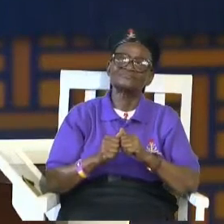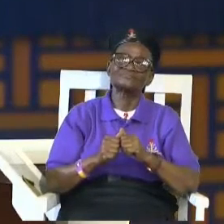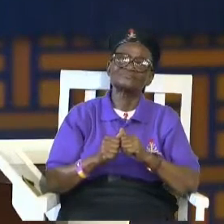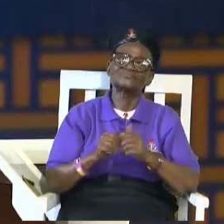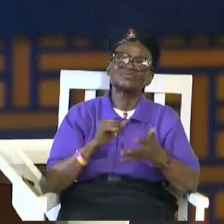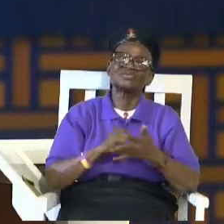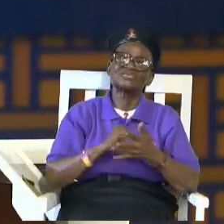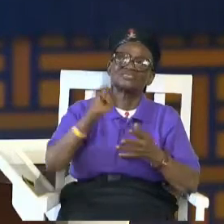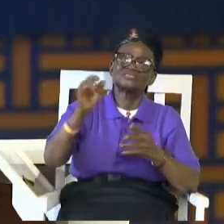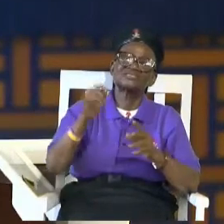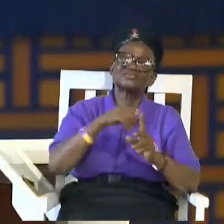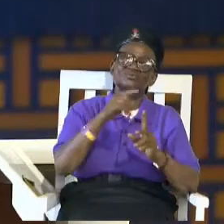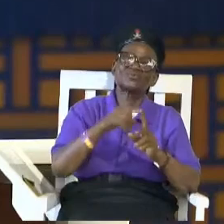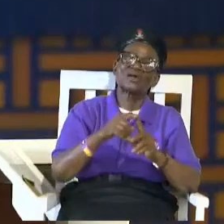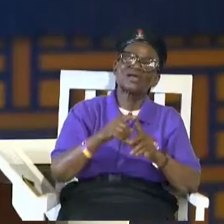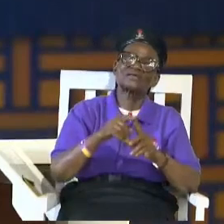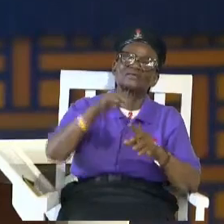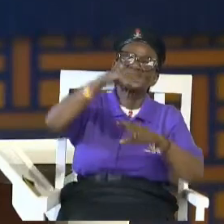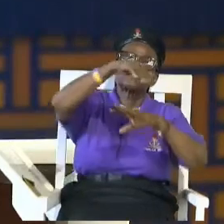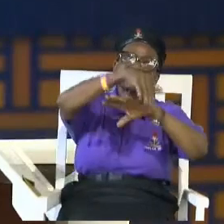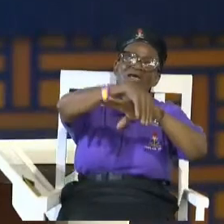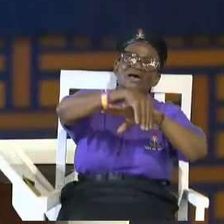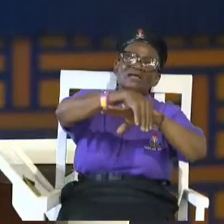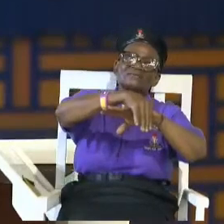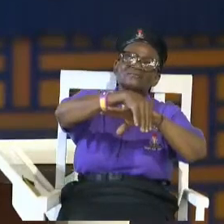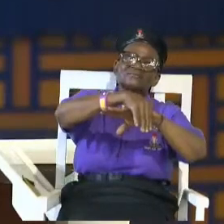It is when night